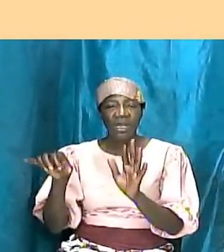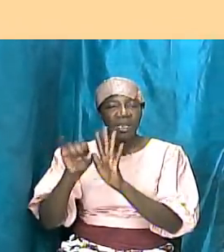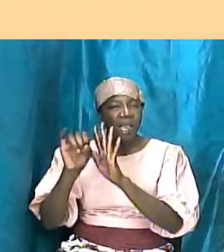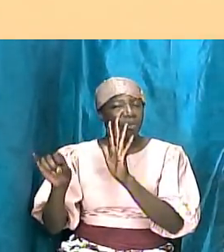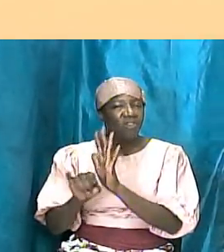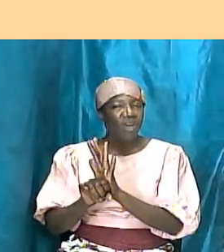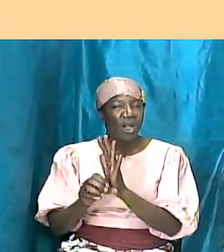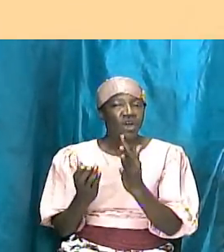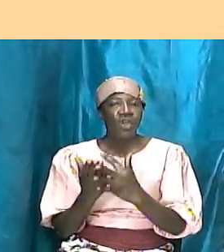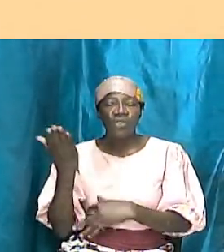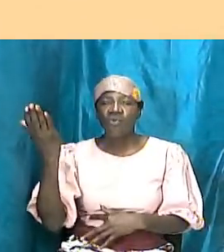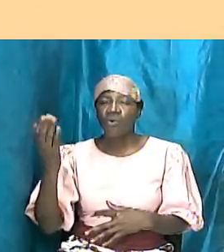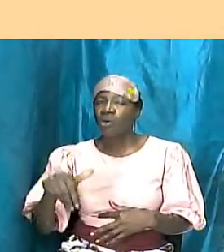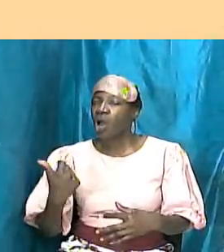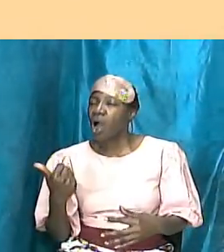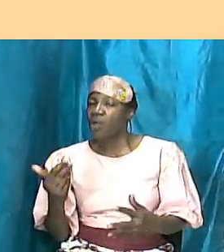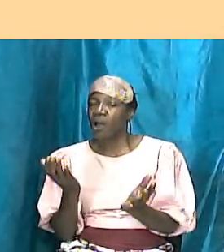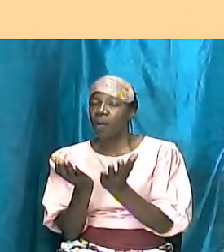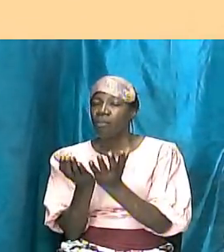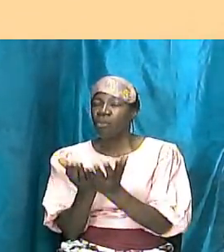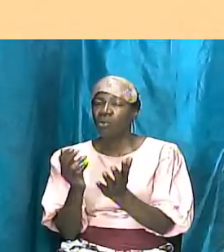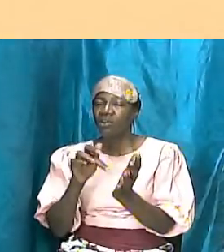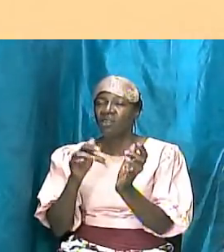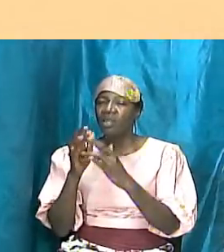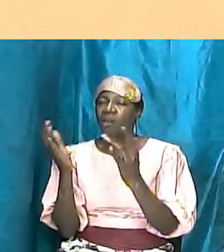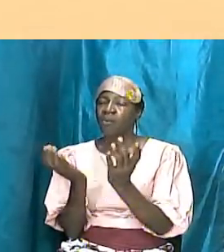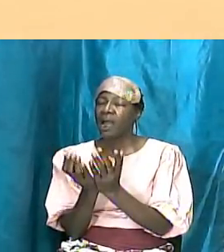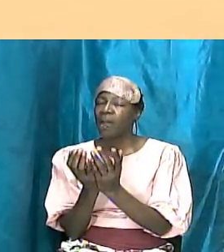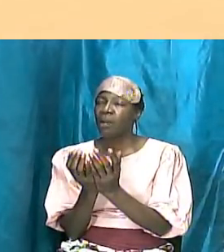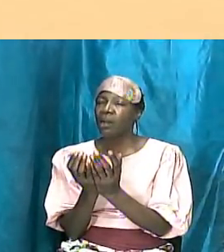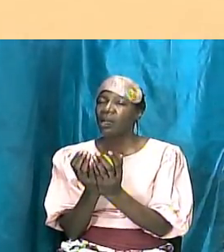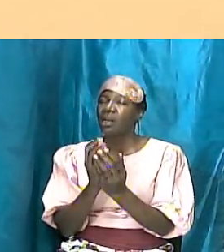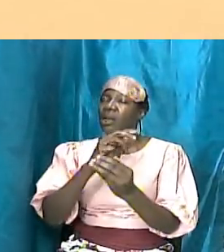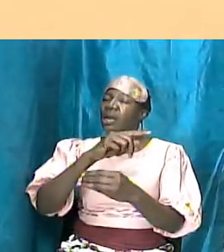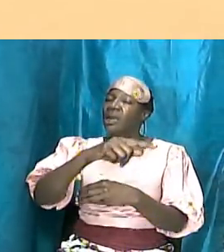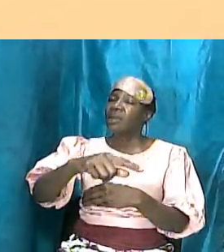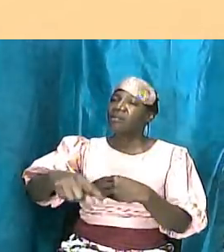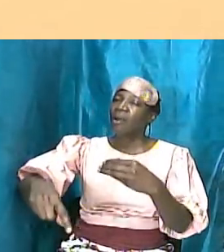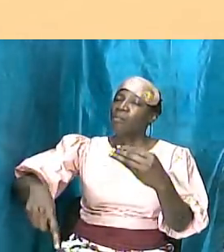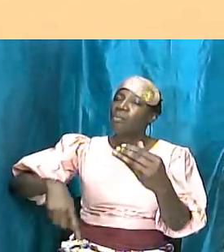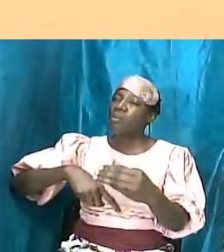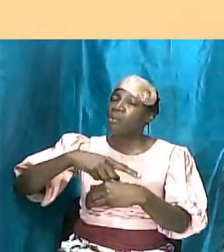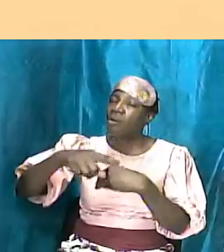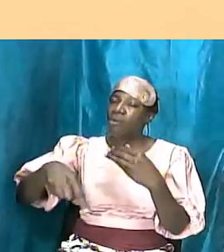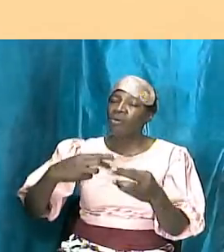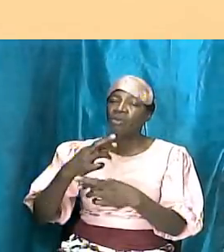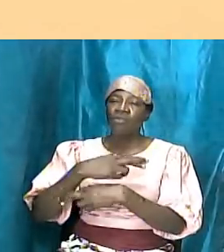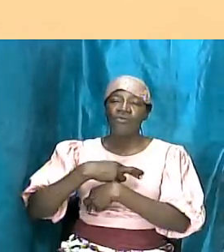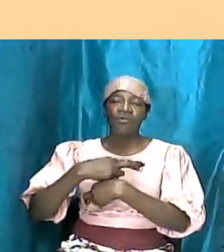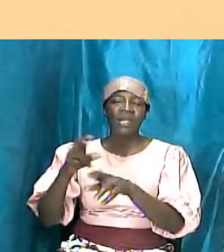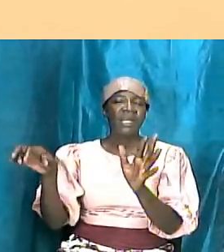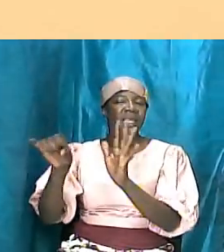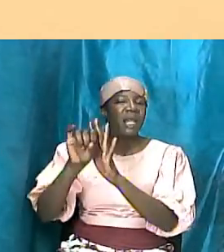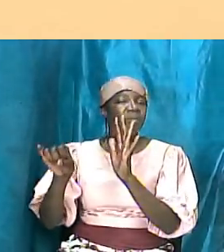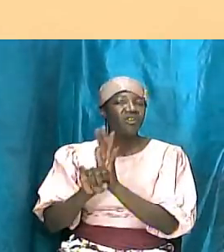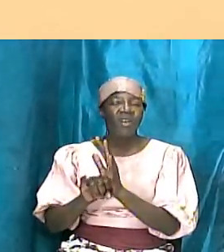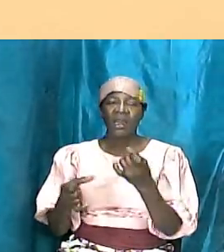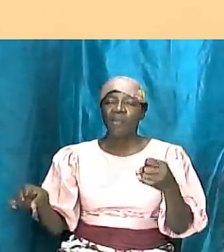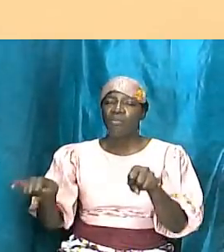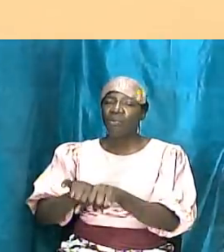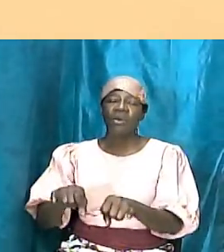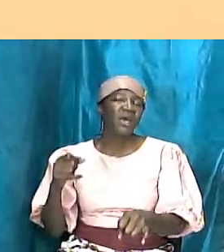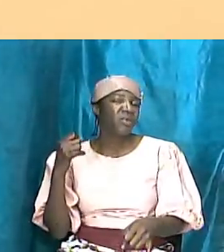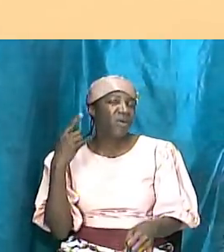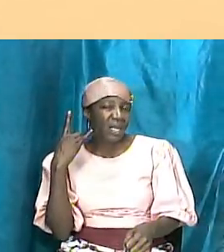Bible, it was revolving around redemption. So it is important that we understand that point,